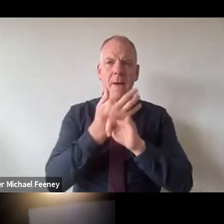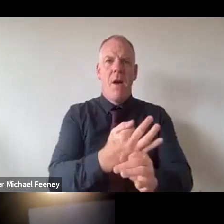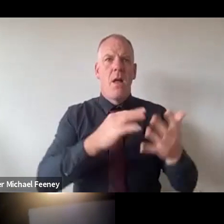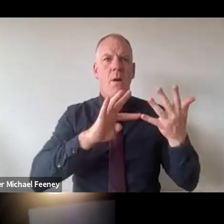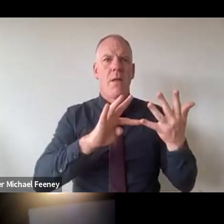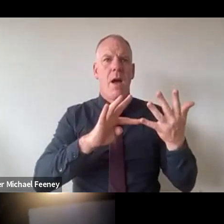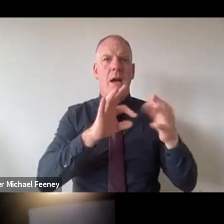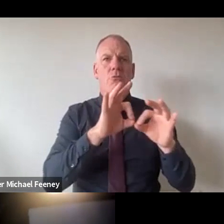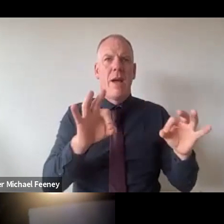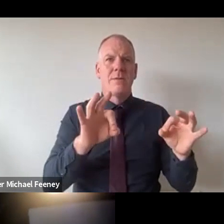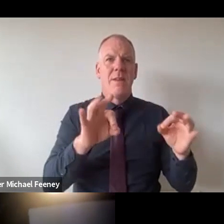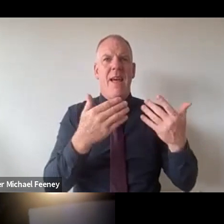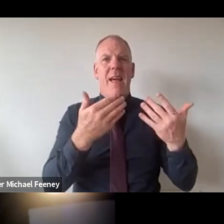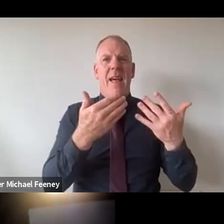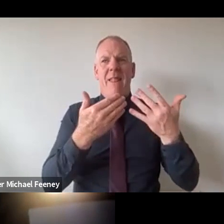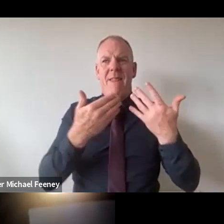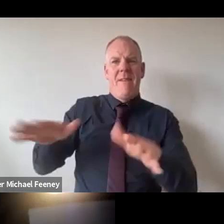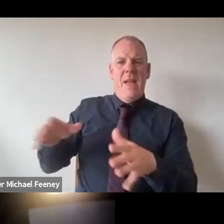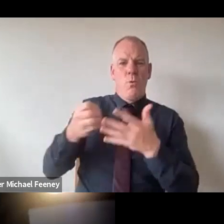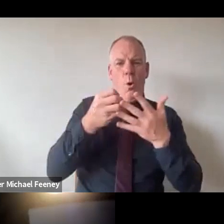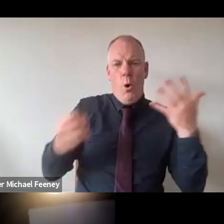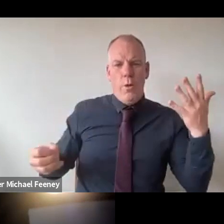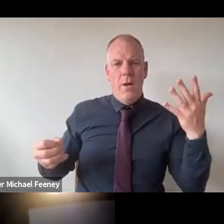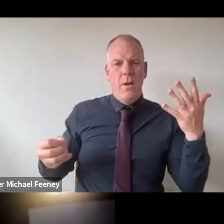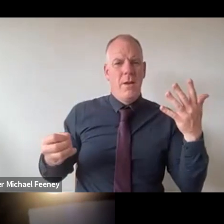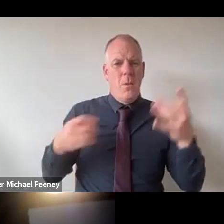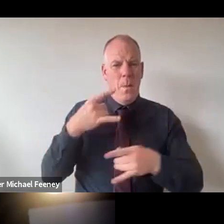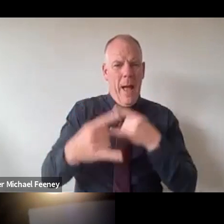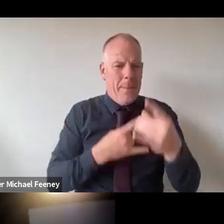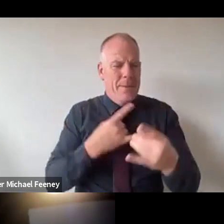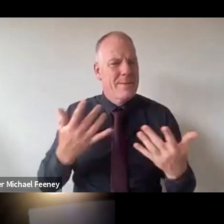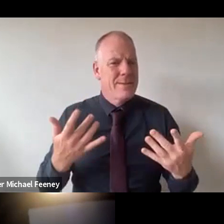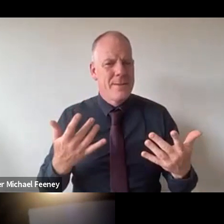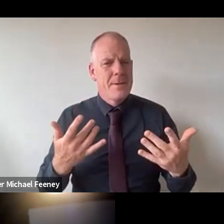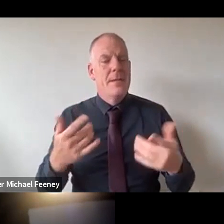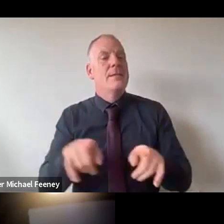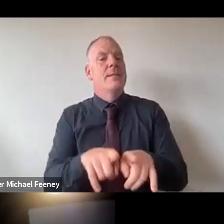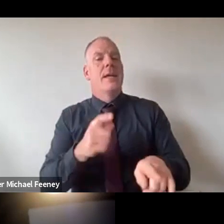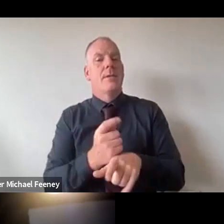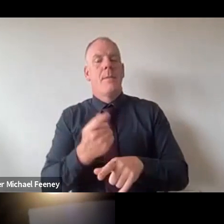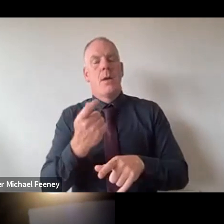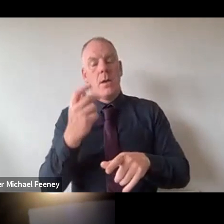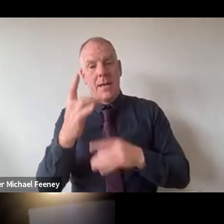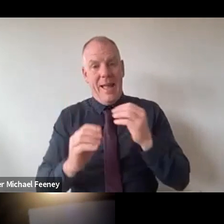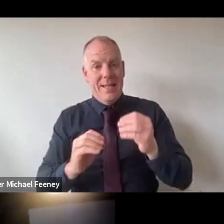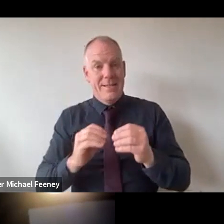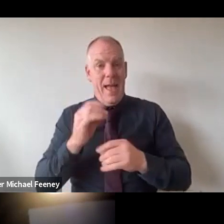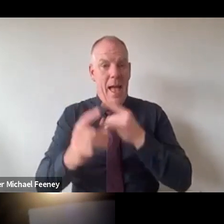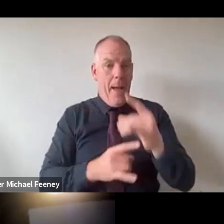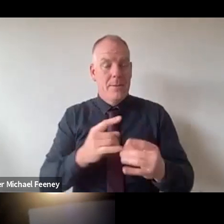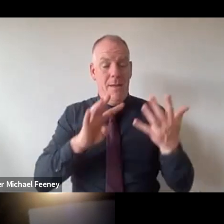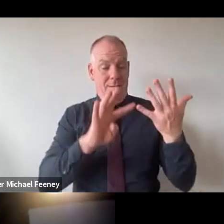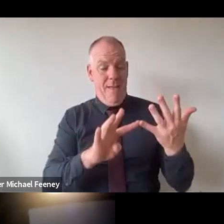pushing it on another, just in terms of what issue that's creating, but also another issue we're creating where the 9